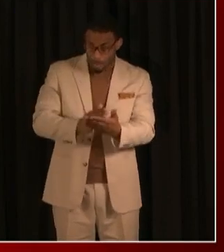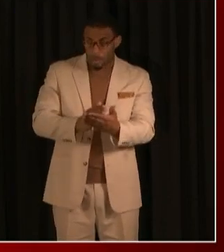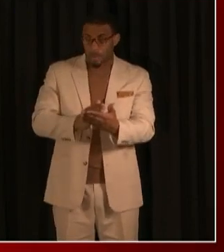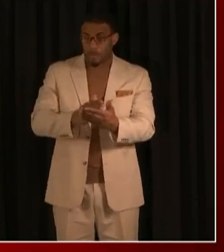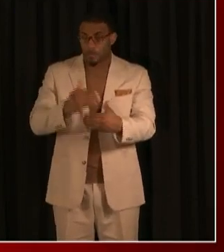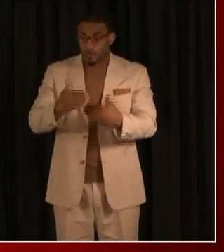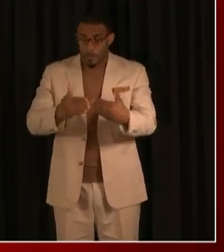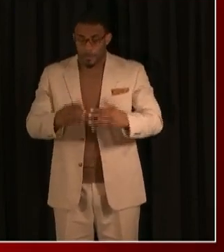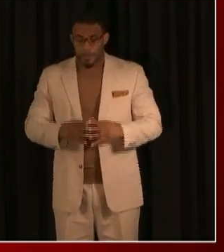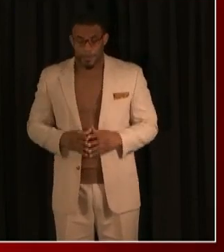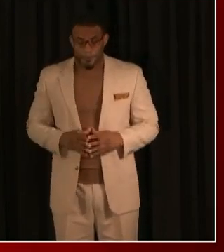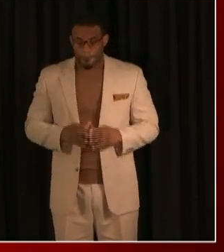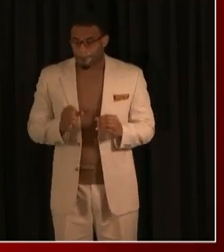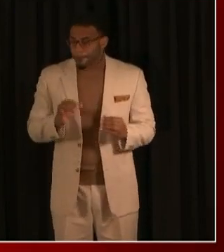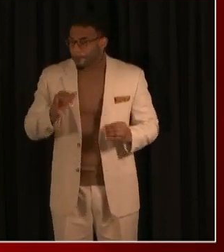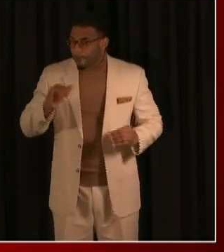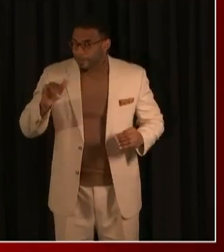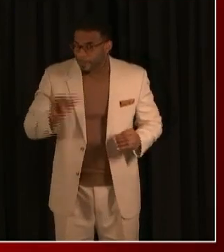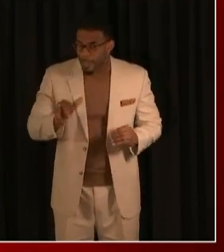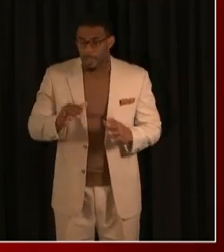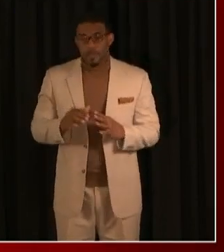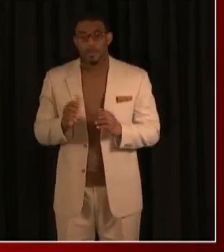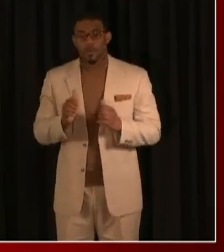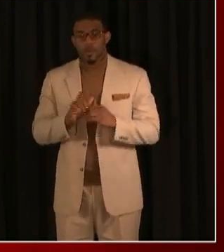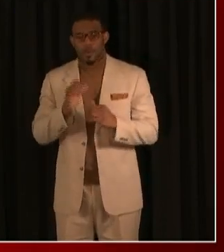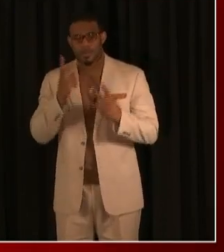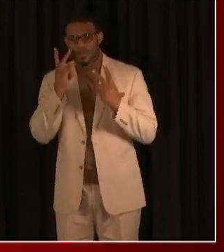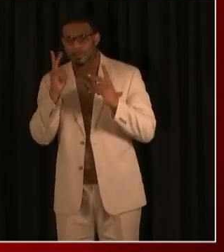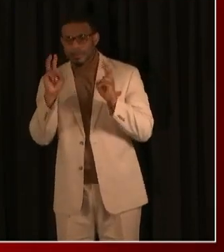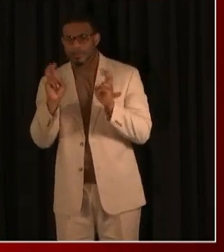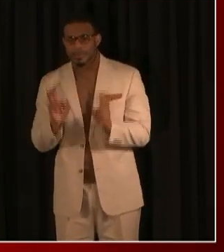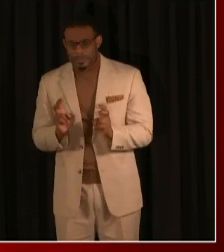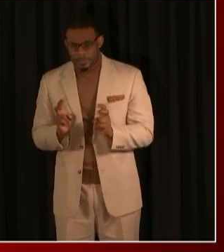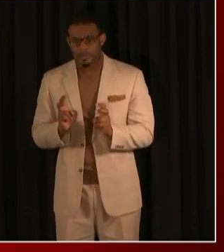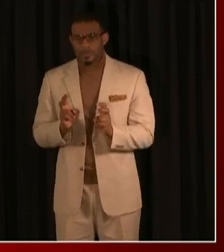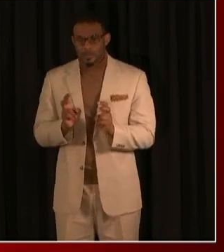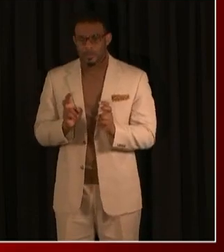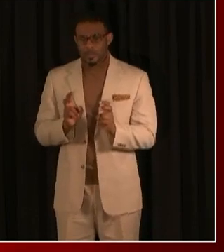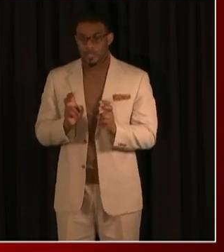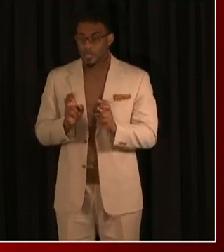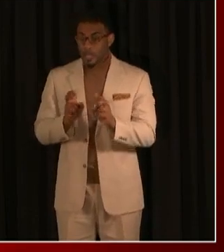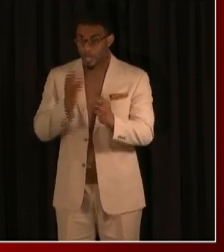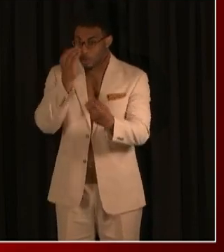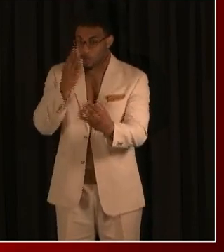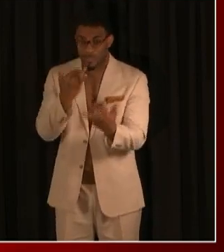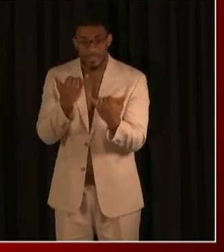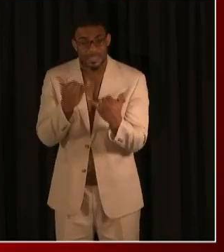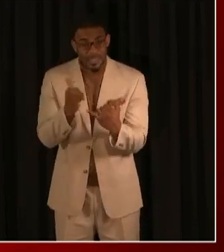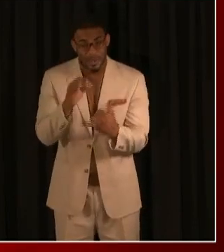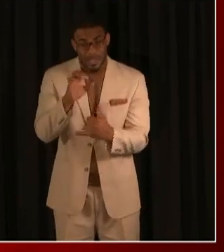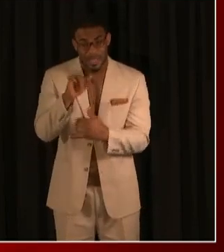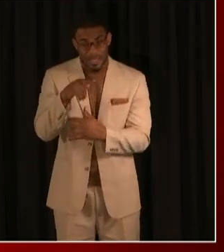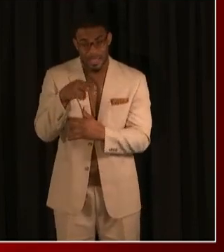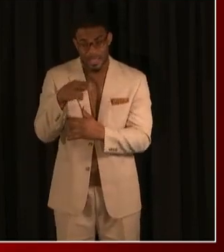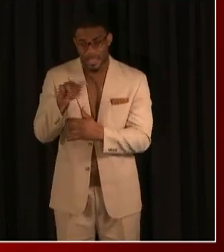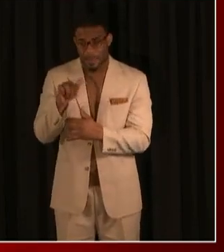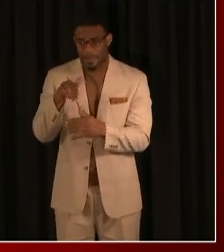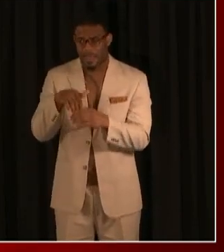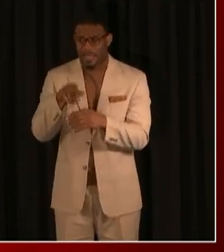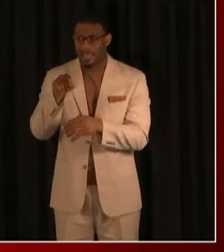of the portal, and so that was where we were seeing the issues. There is still a